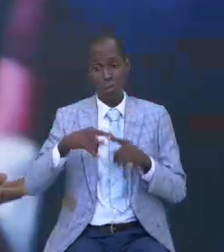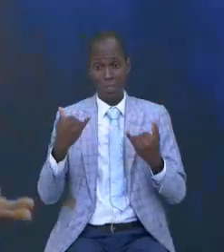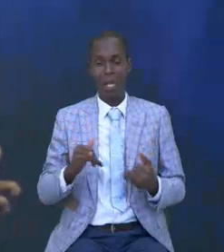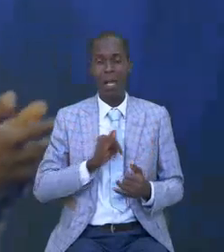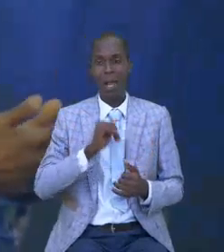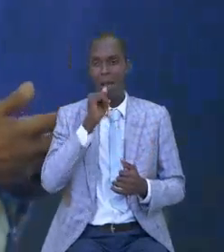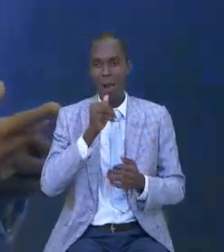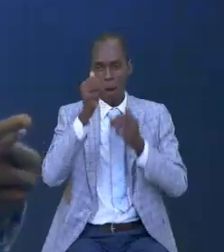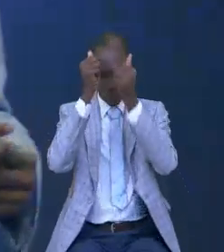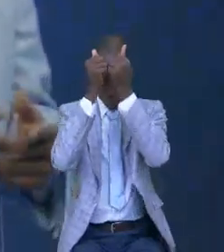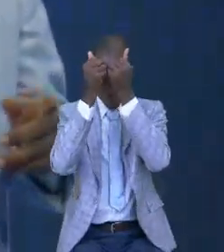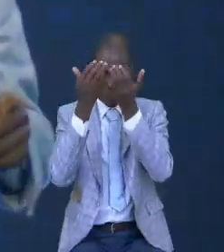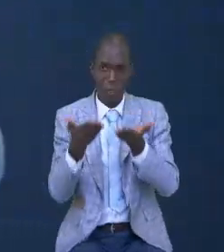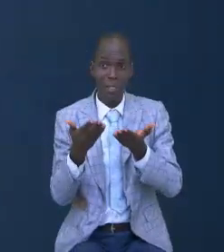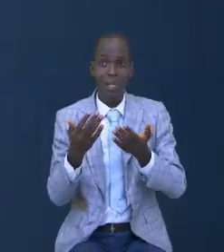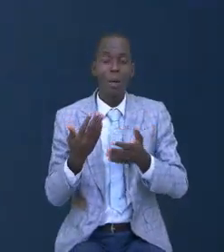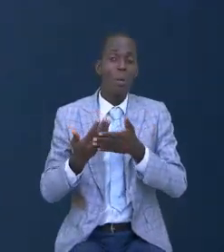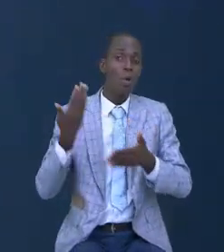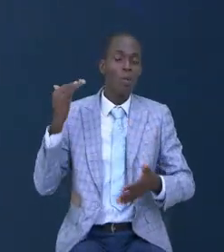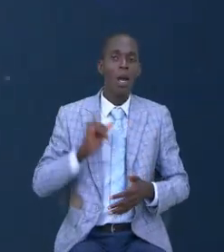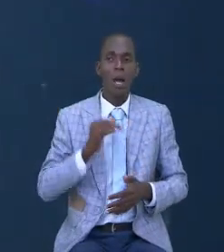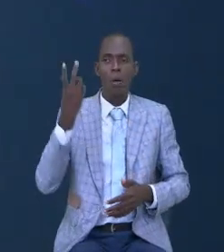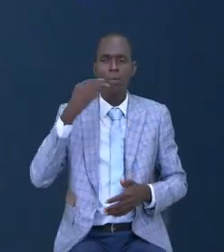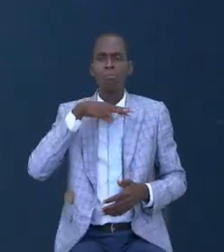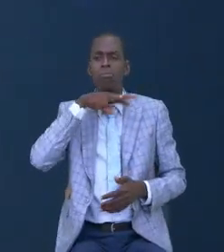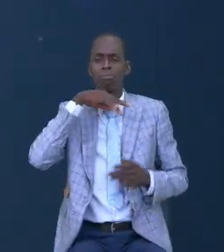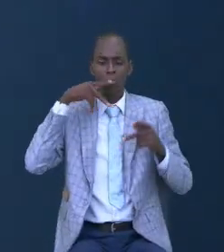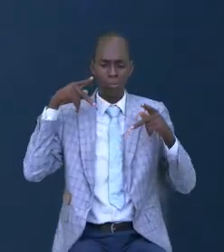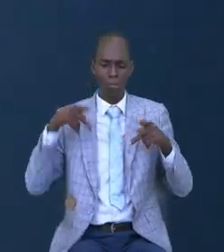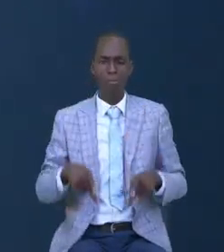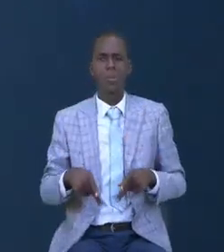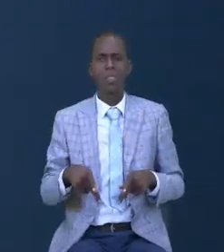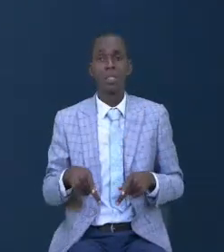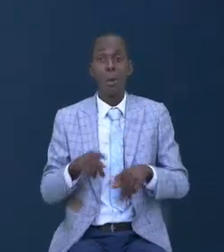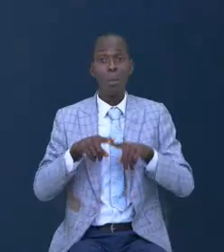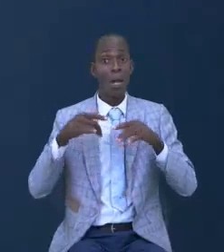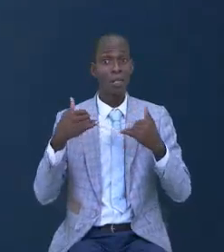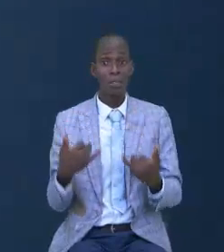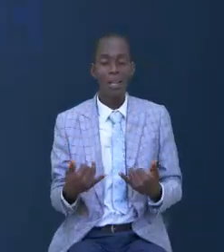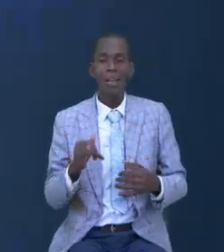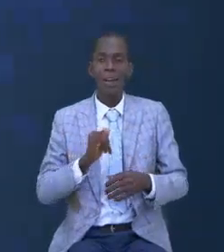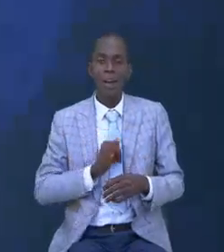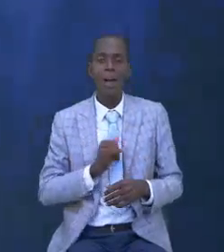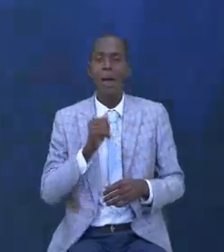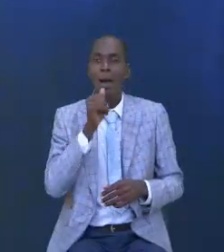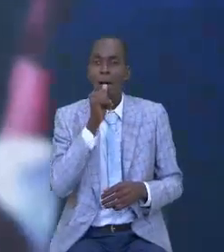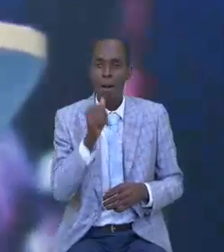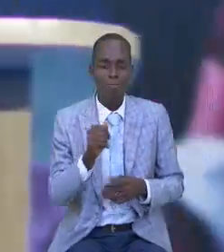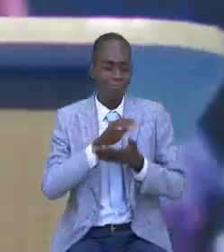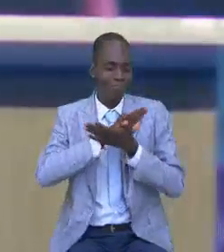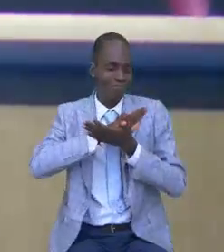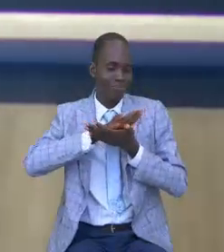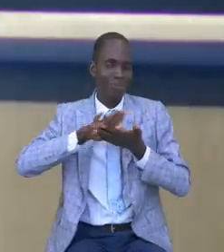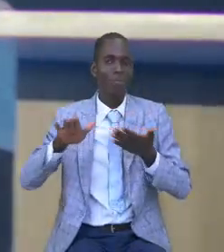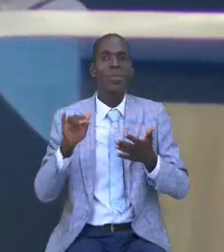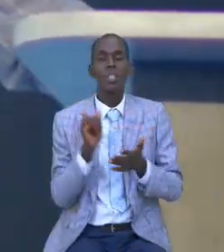obedient. Once I was defiled and defiling, but now I am clean. That's